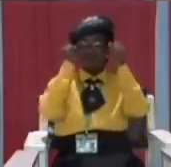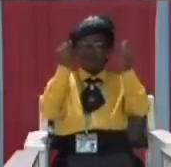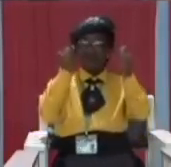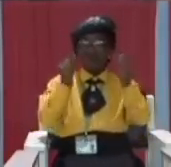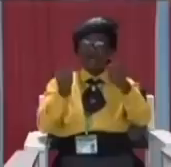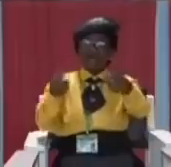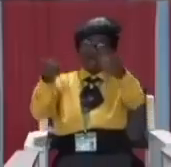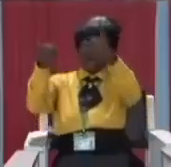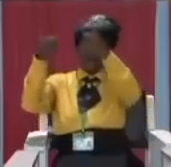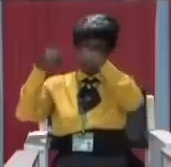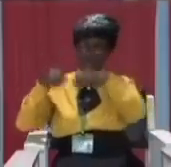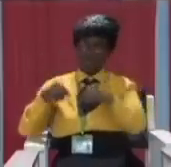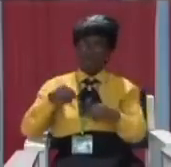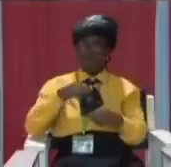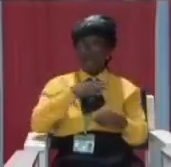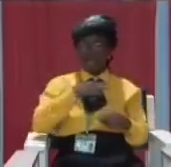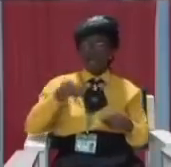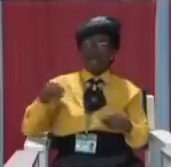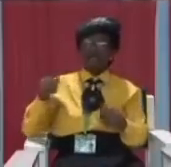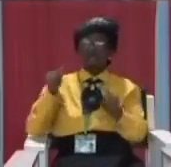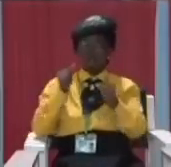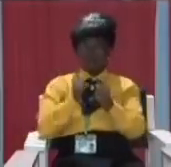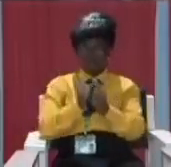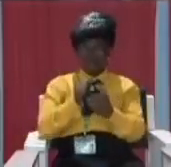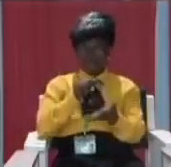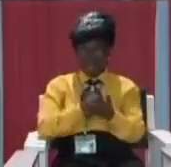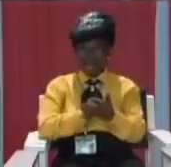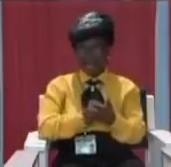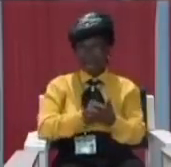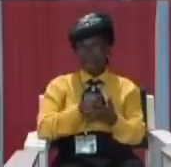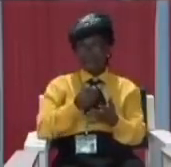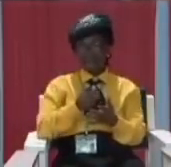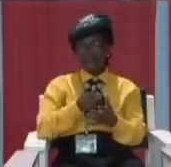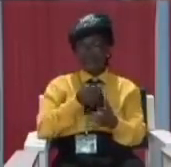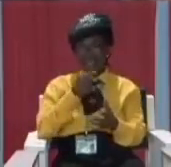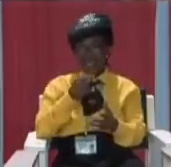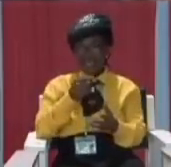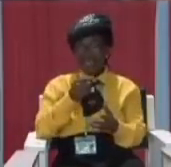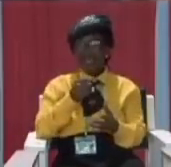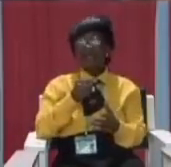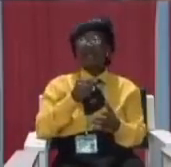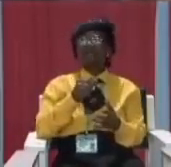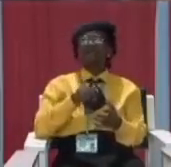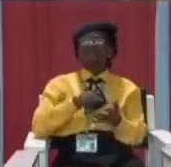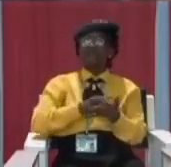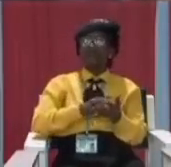And with that first dose, Peter was able to go into action.